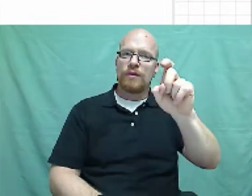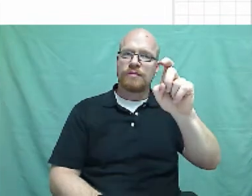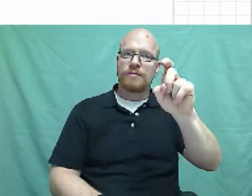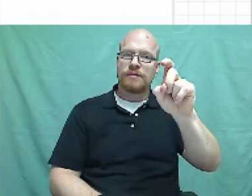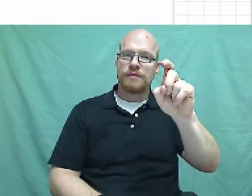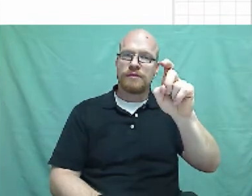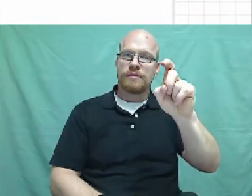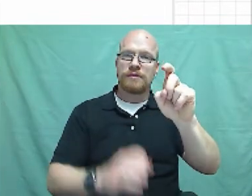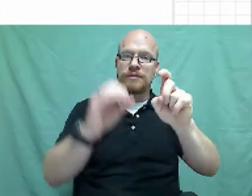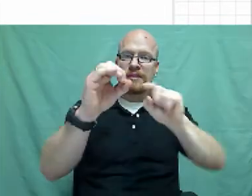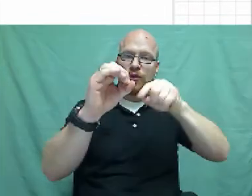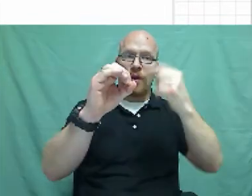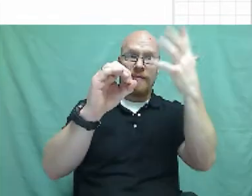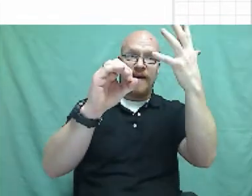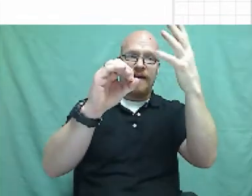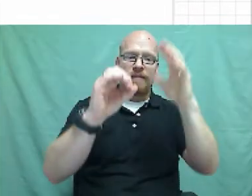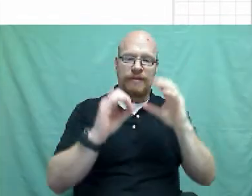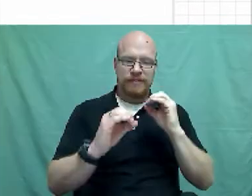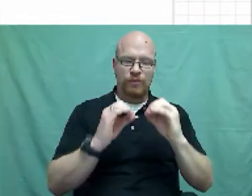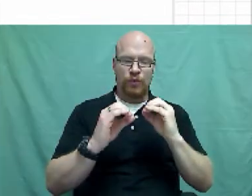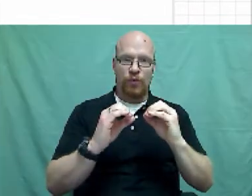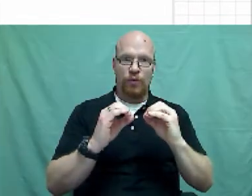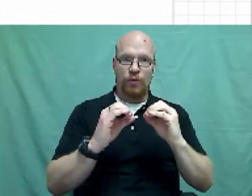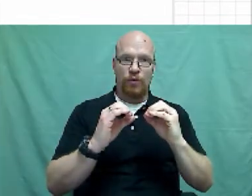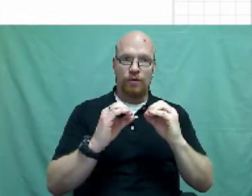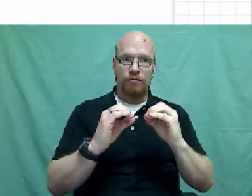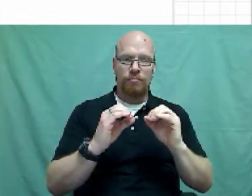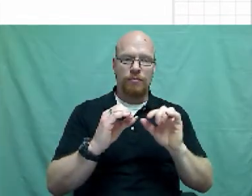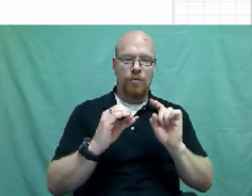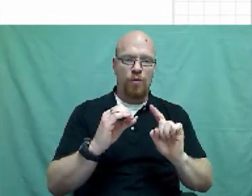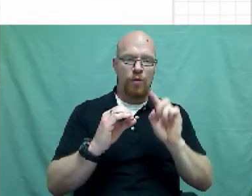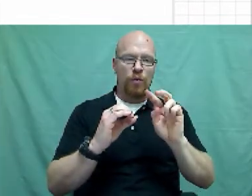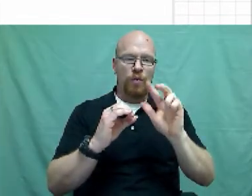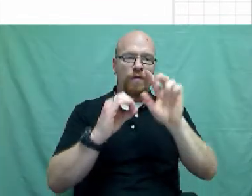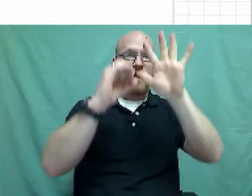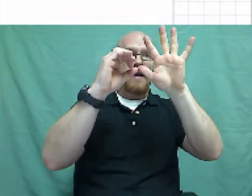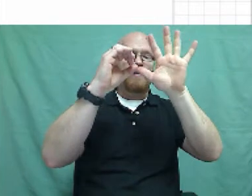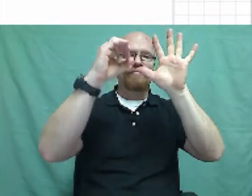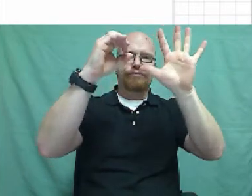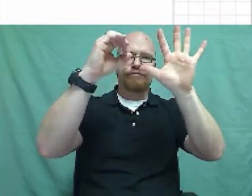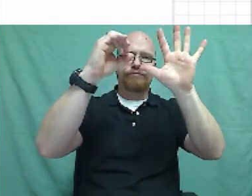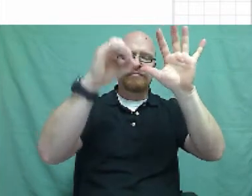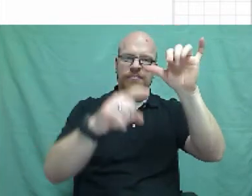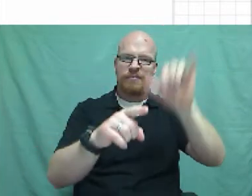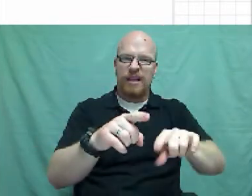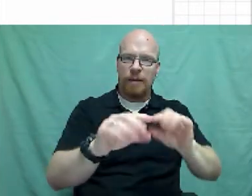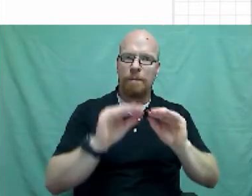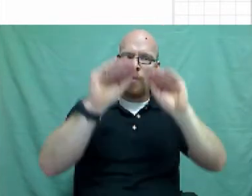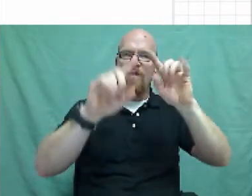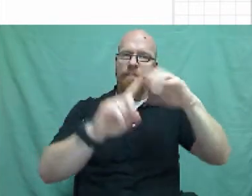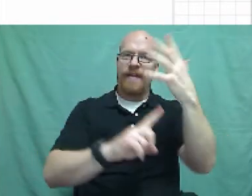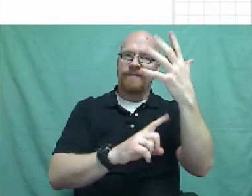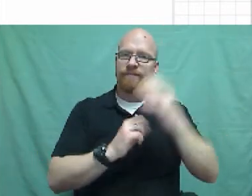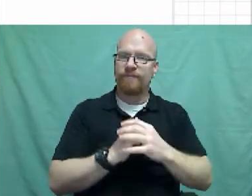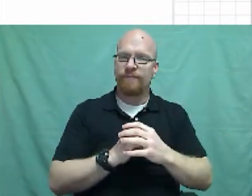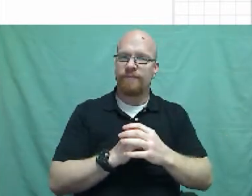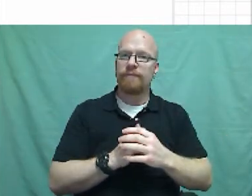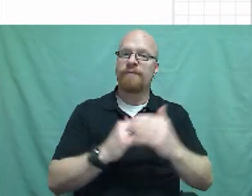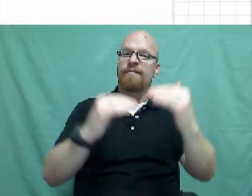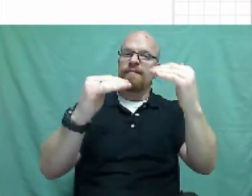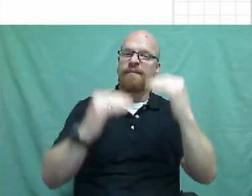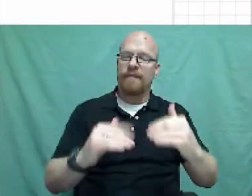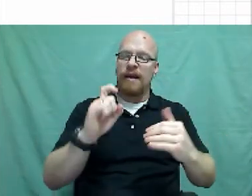You look at our vertexes, 0, 5, and 0, 0. It clearly goes up 5